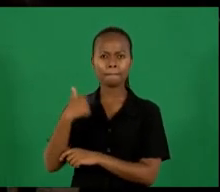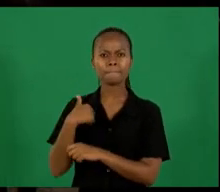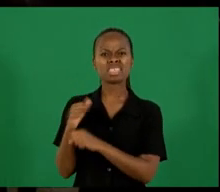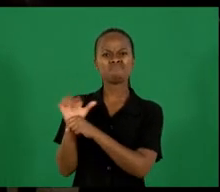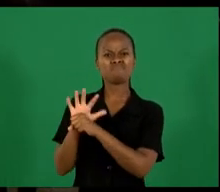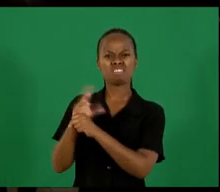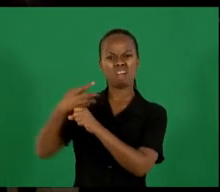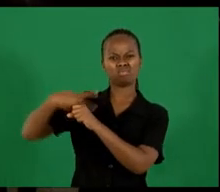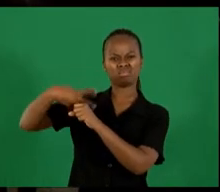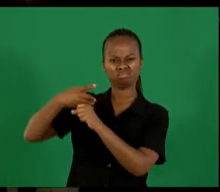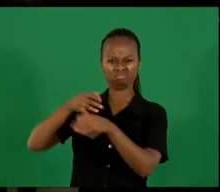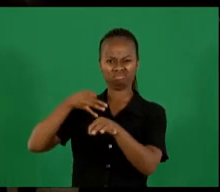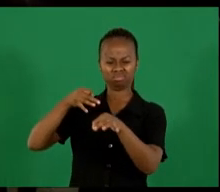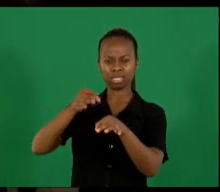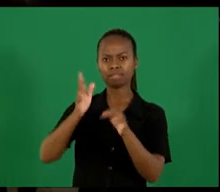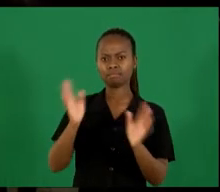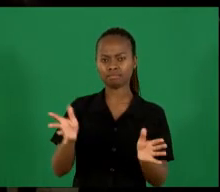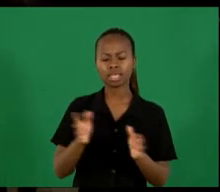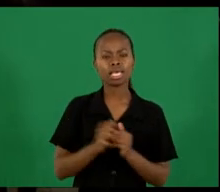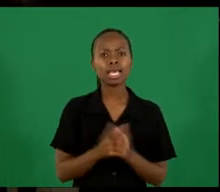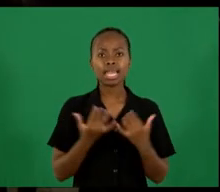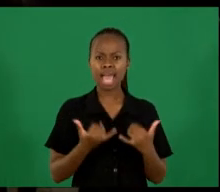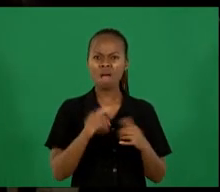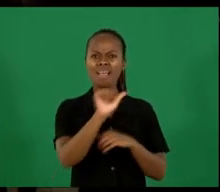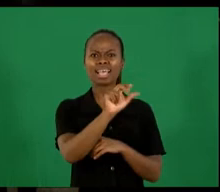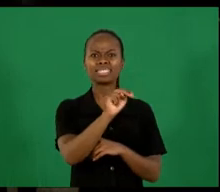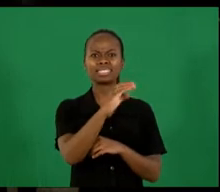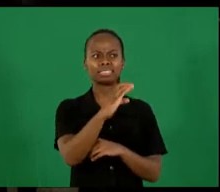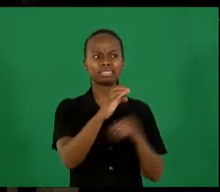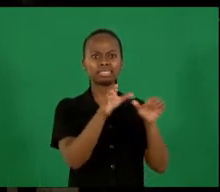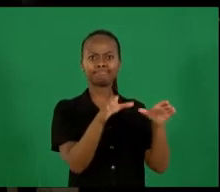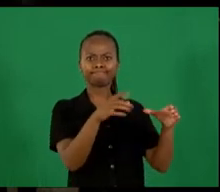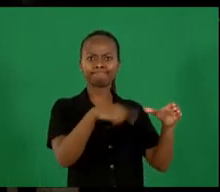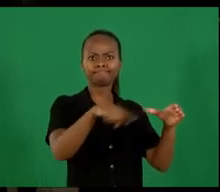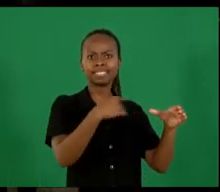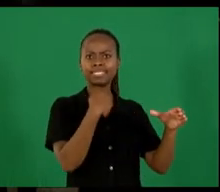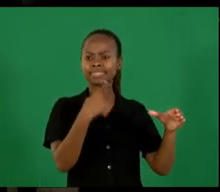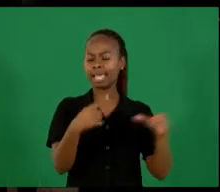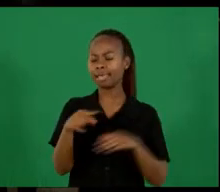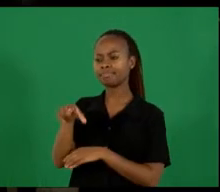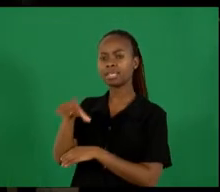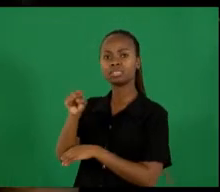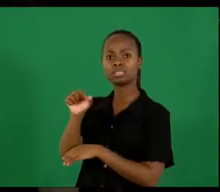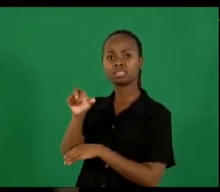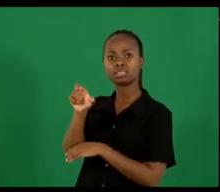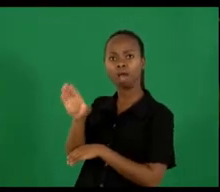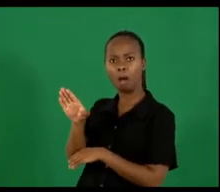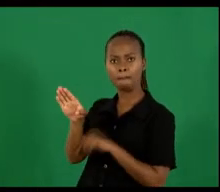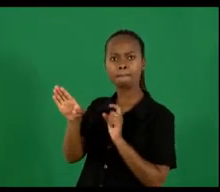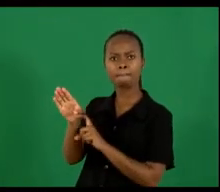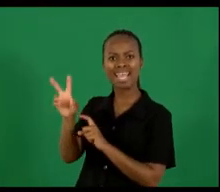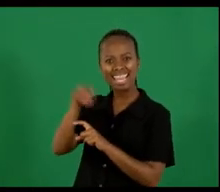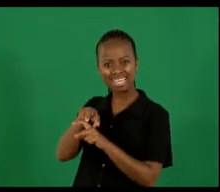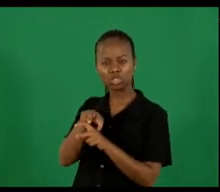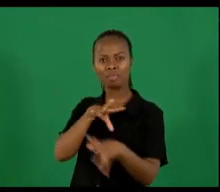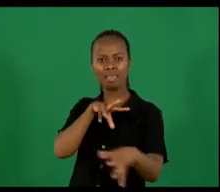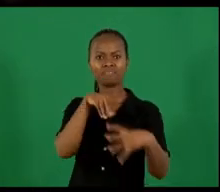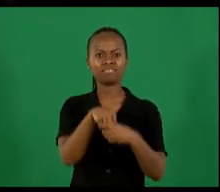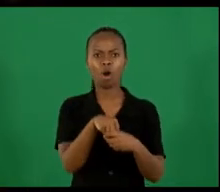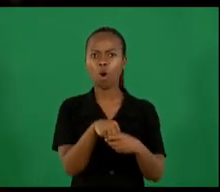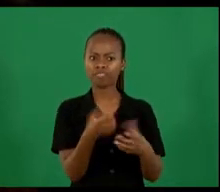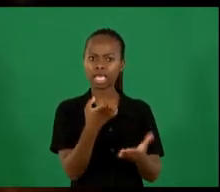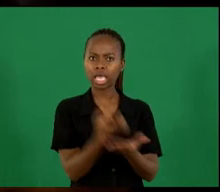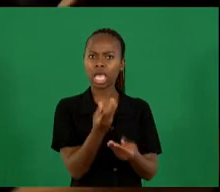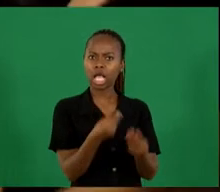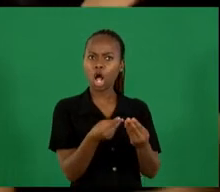persistent belief within the ANC ranks that the Reserve Bank must be involved in directly bolstering economic growth and